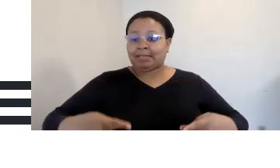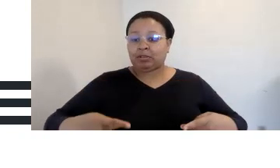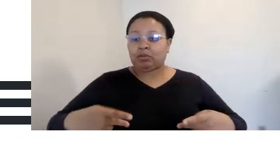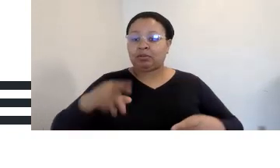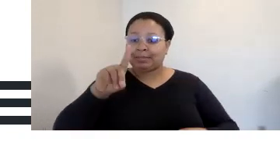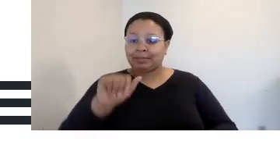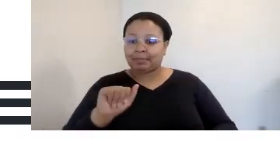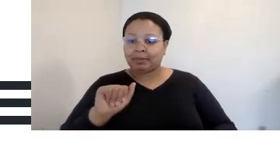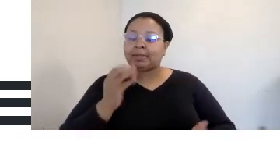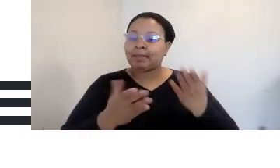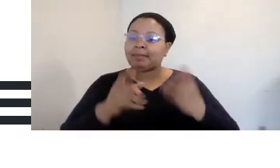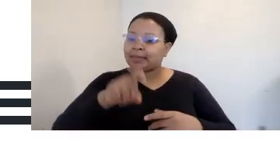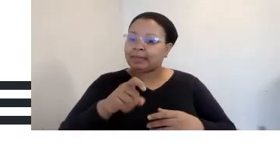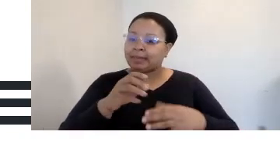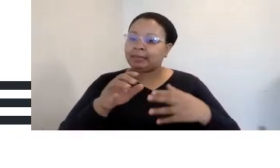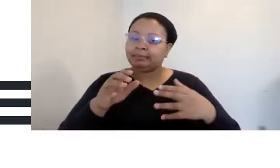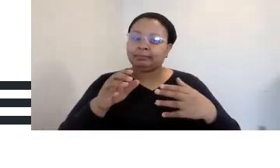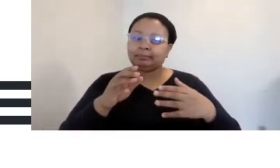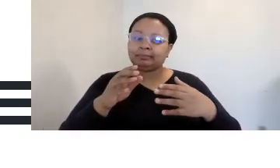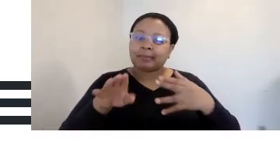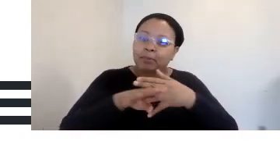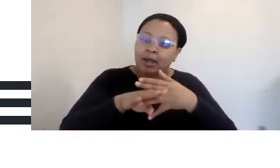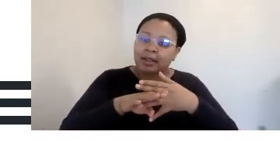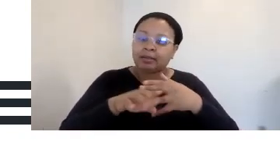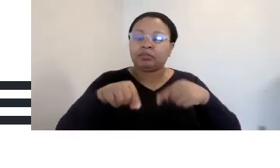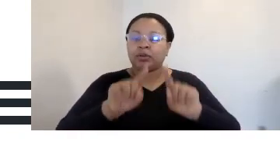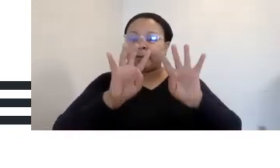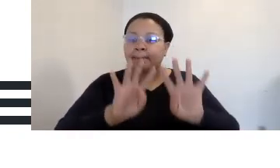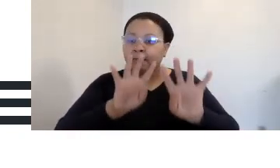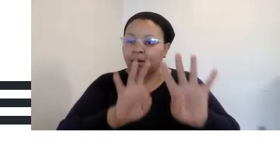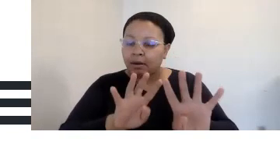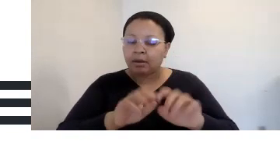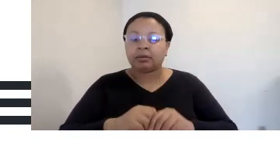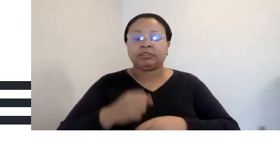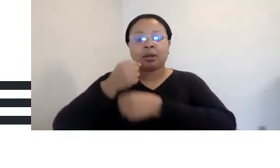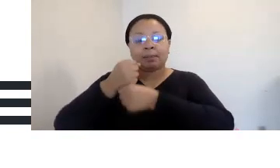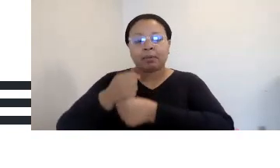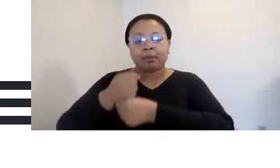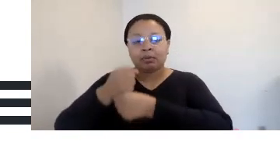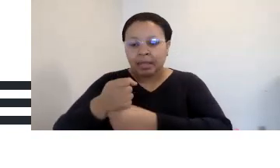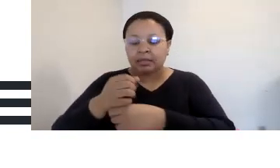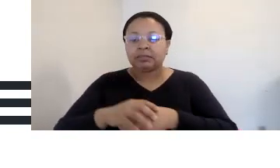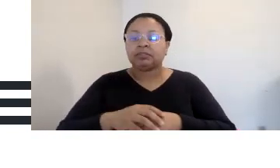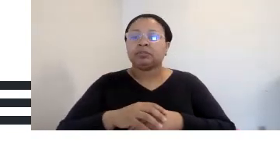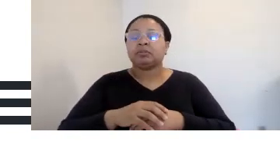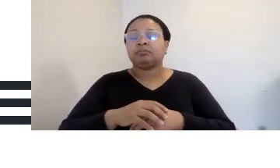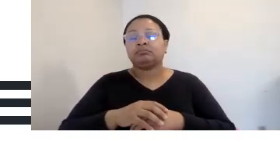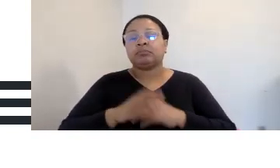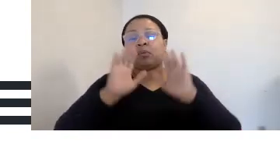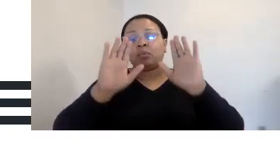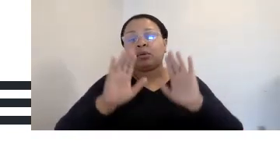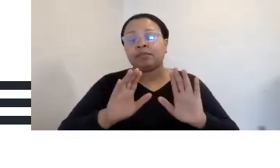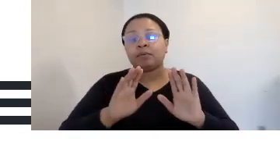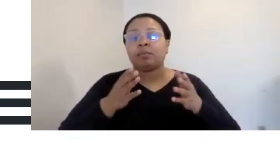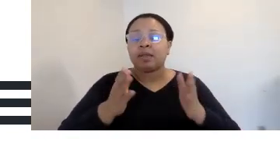breaks during marches, during protests. So it's always a great plan and a great way